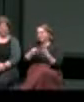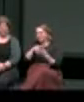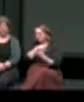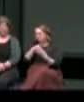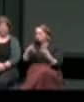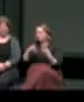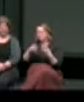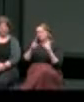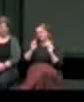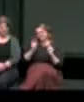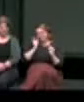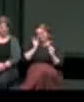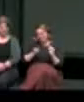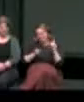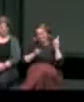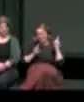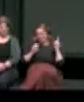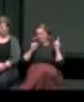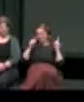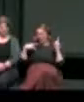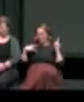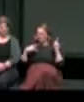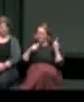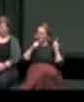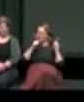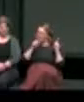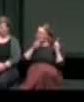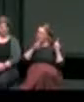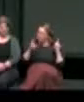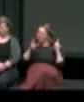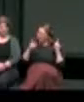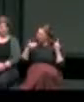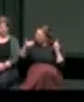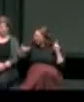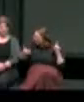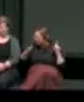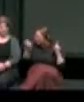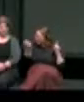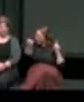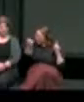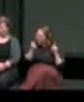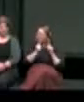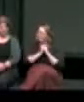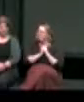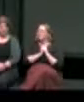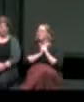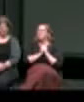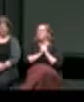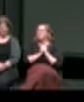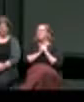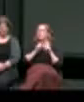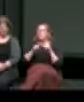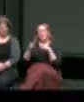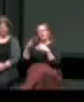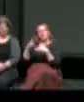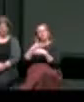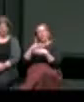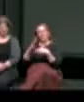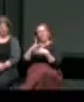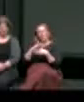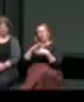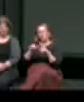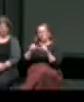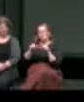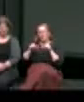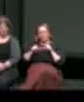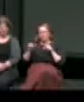And as you can see on the map, which I'm not ready to advance to yet, but they're sharing